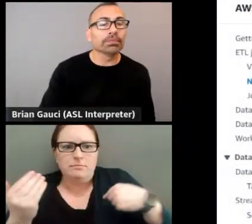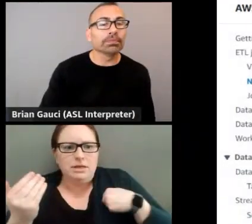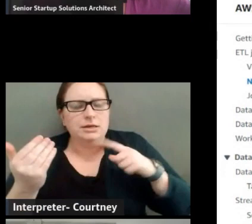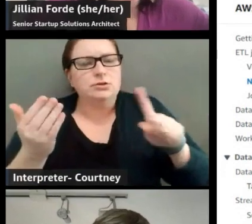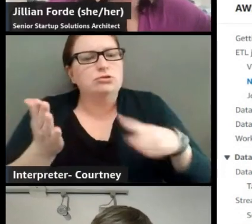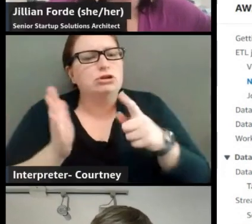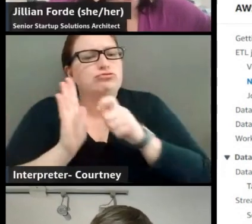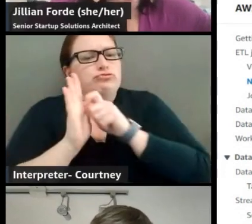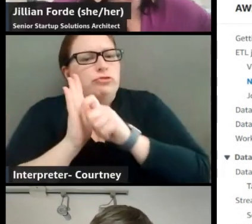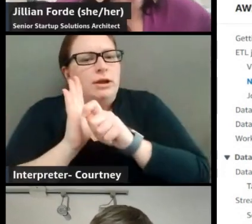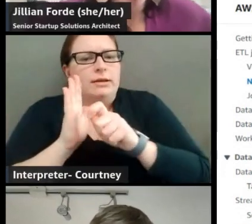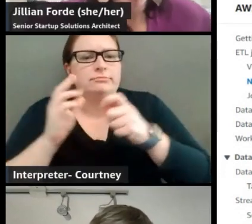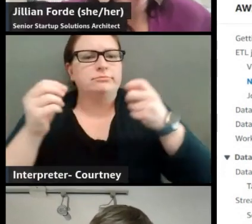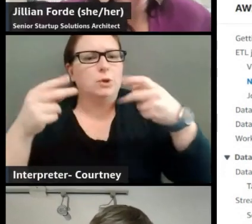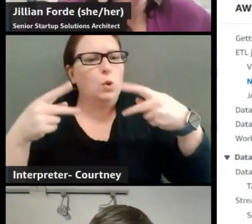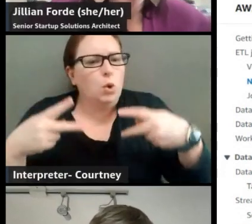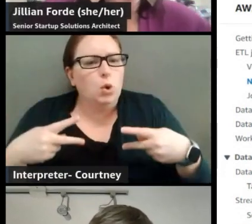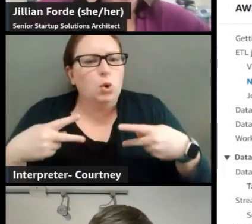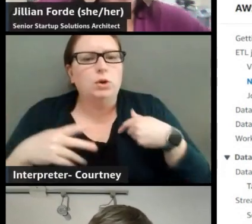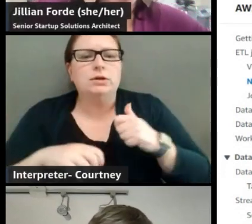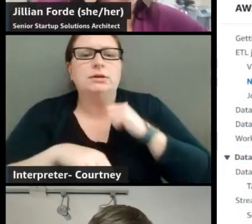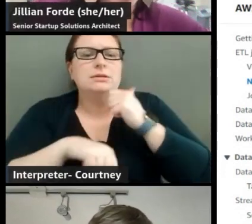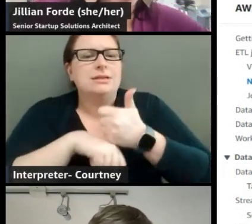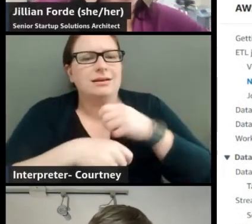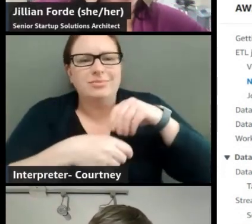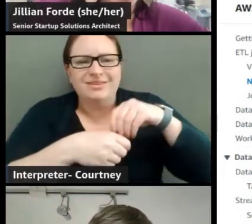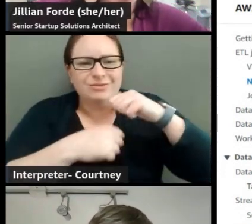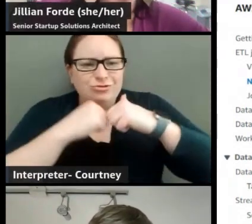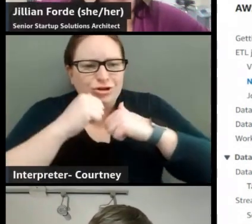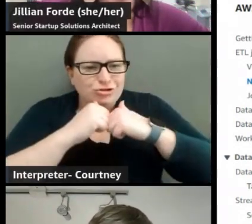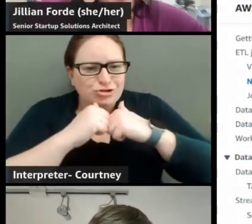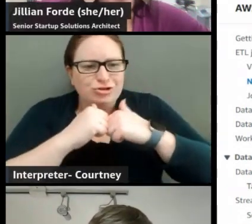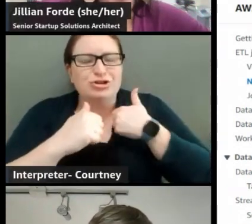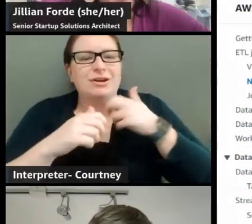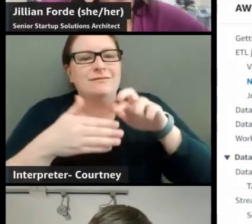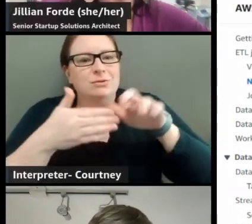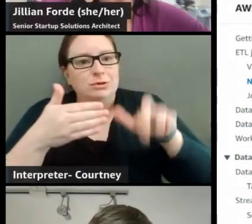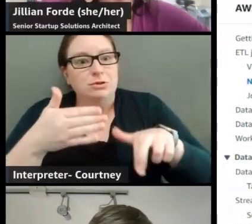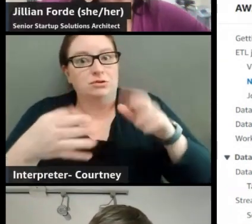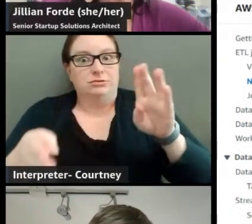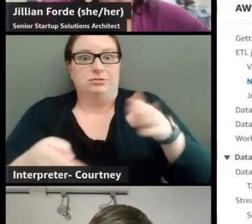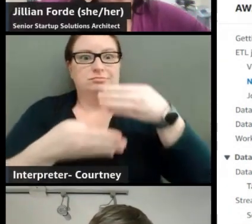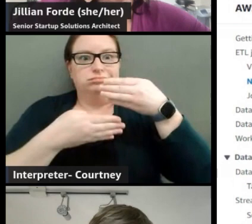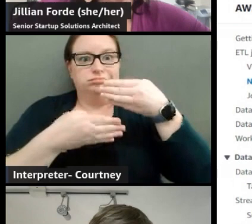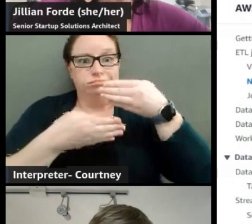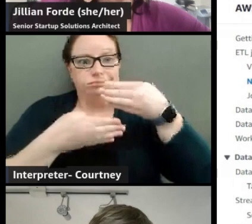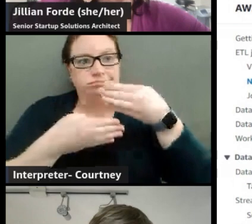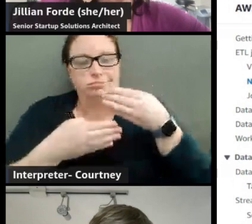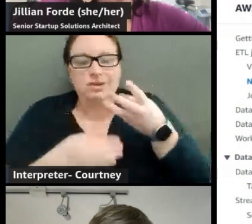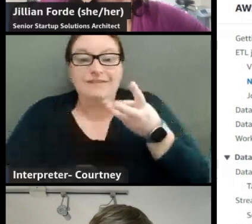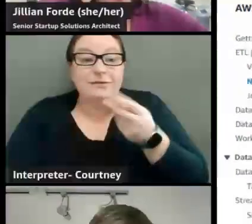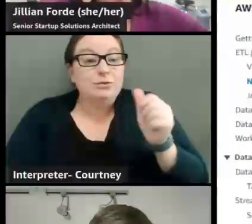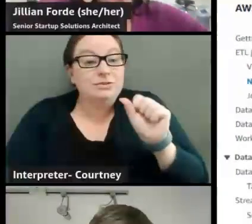code, set up the infrastructure, get the results back in seconds,